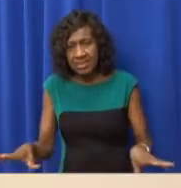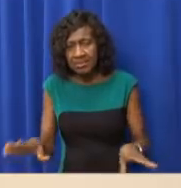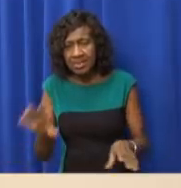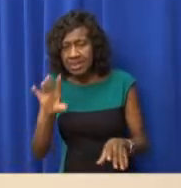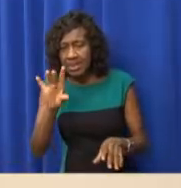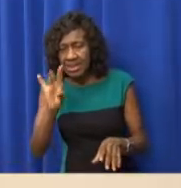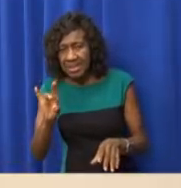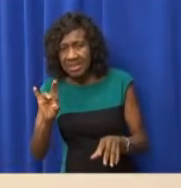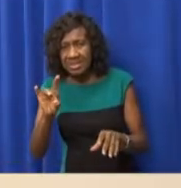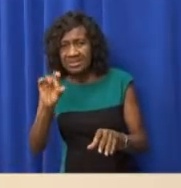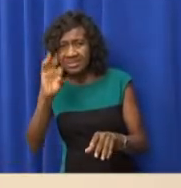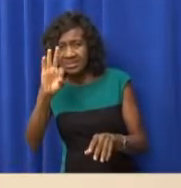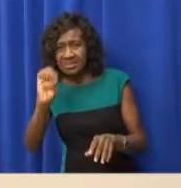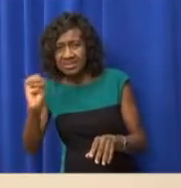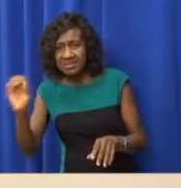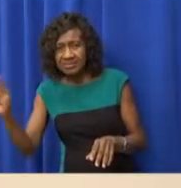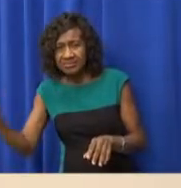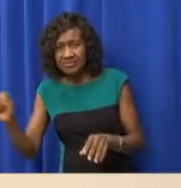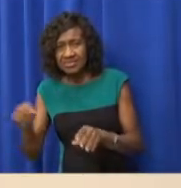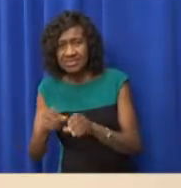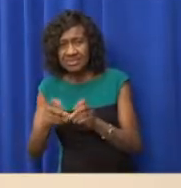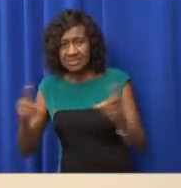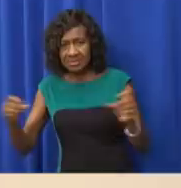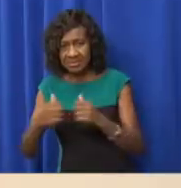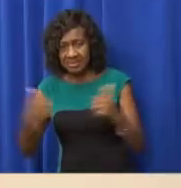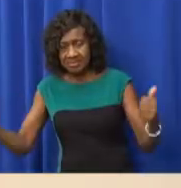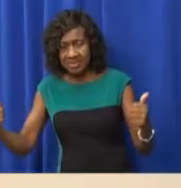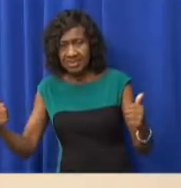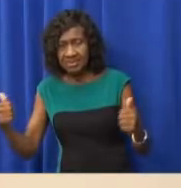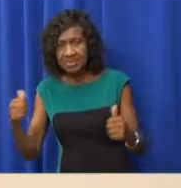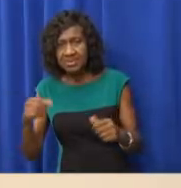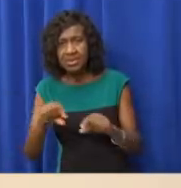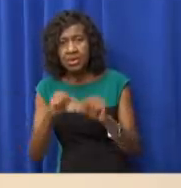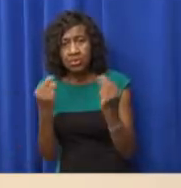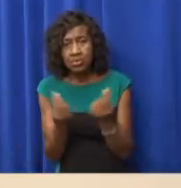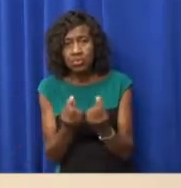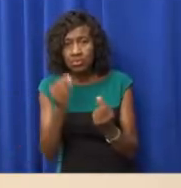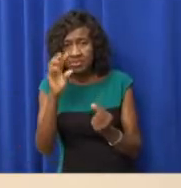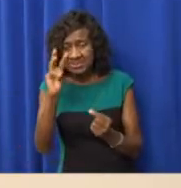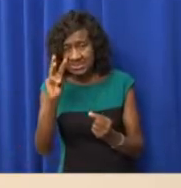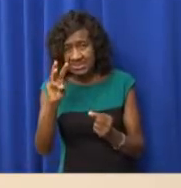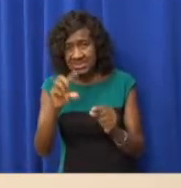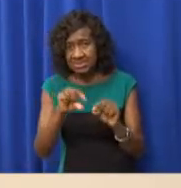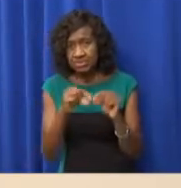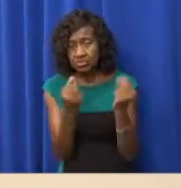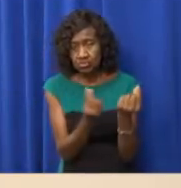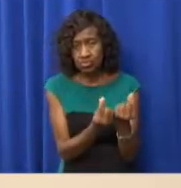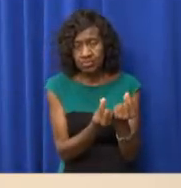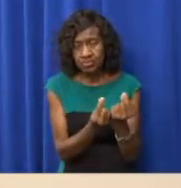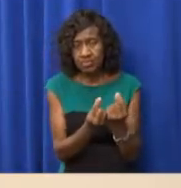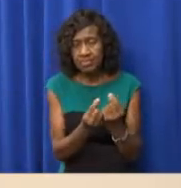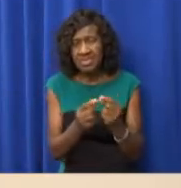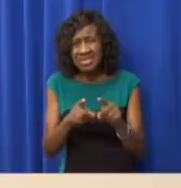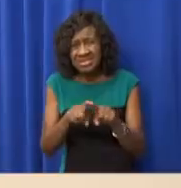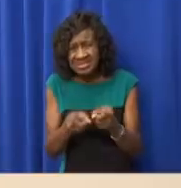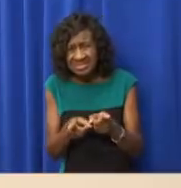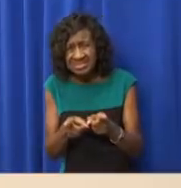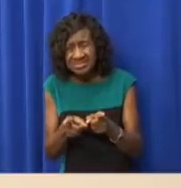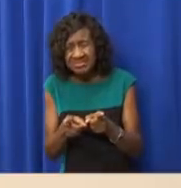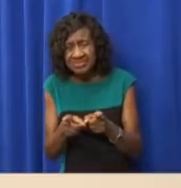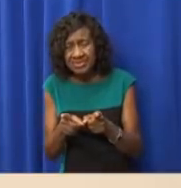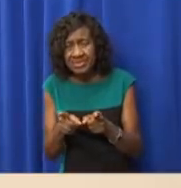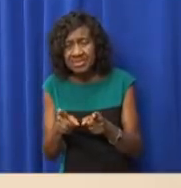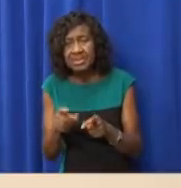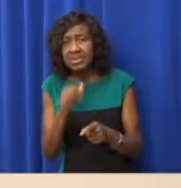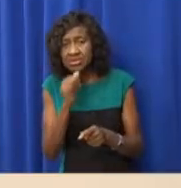8 feet apart. The maximum group size is 6. Customers from different households must sit 6